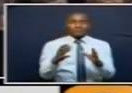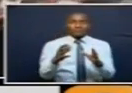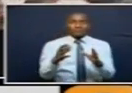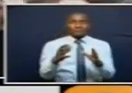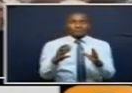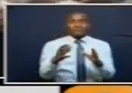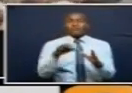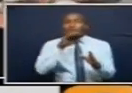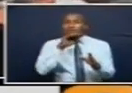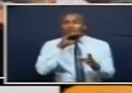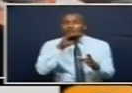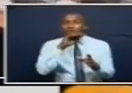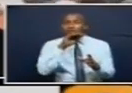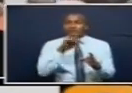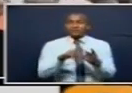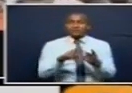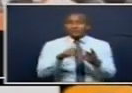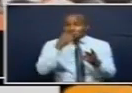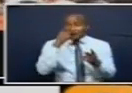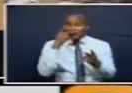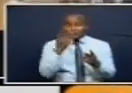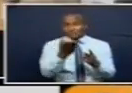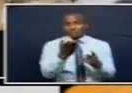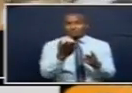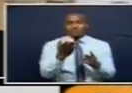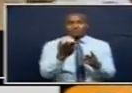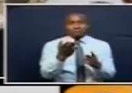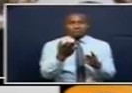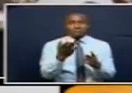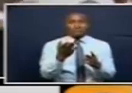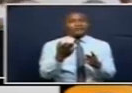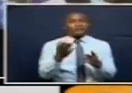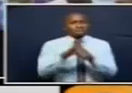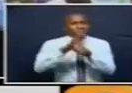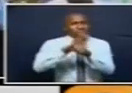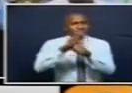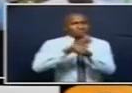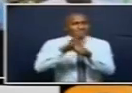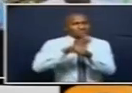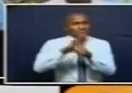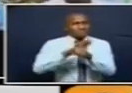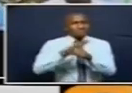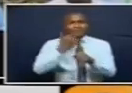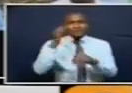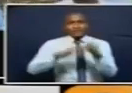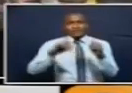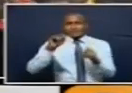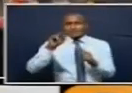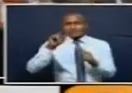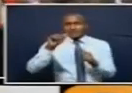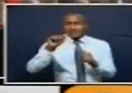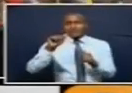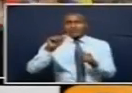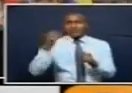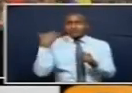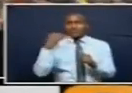Raila Odinga, Kalonzo Musyoka, pull huge crowds, probably even better than TNA and URP were able to pull in the